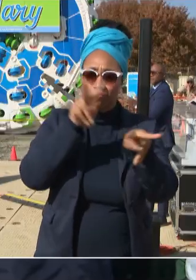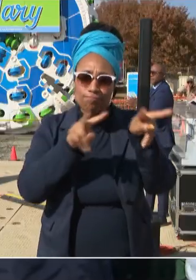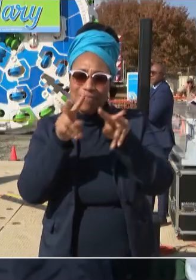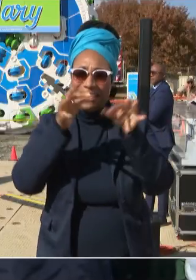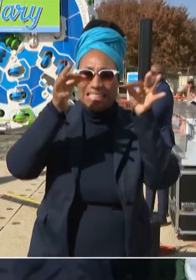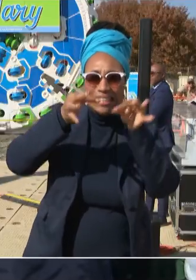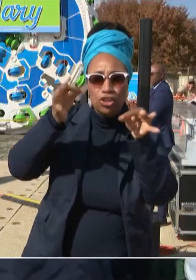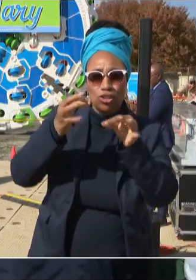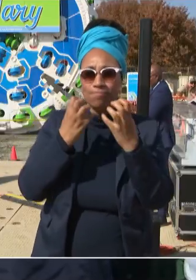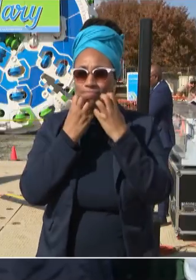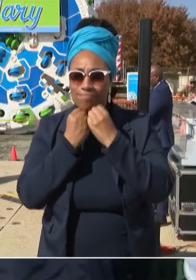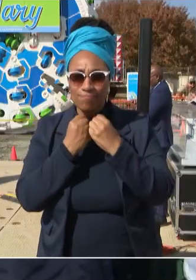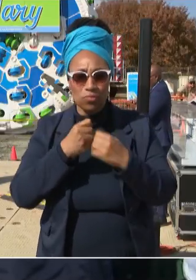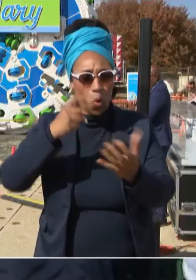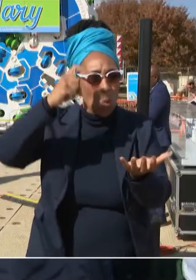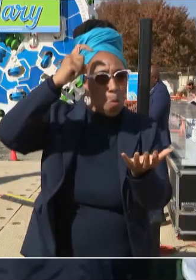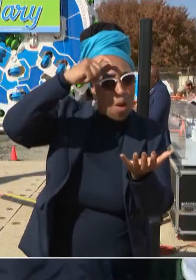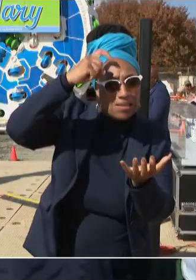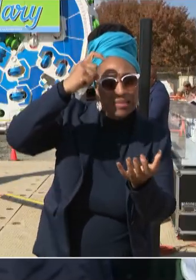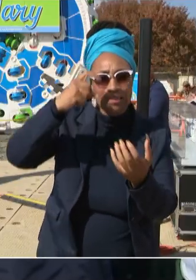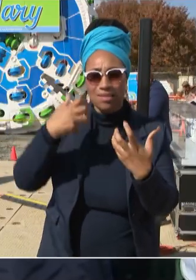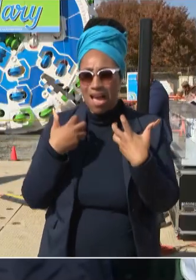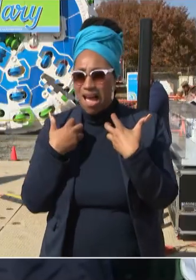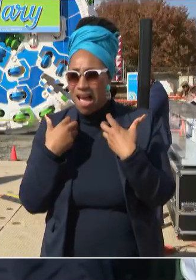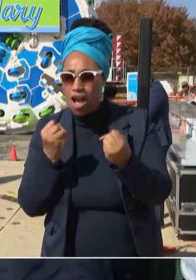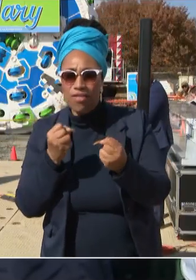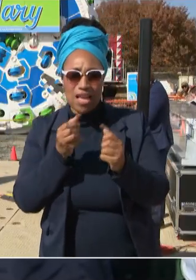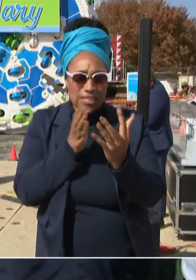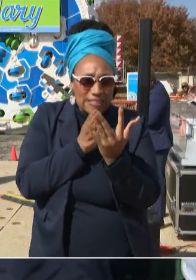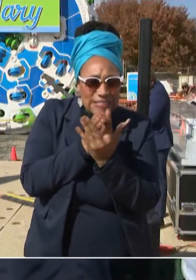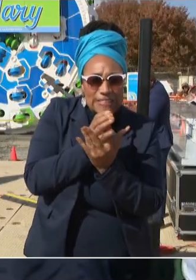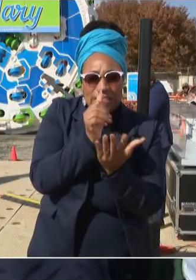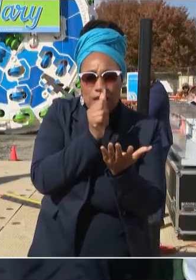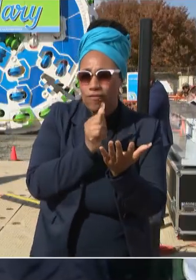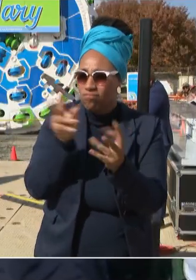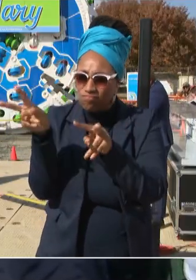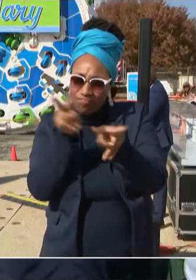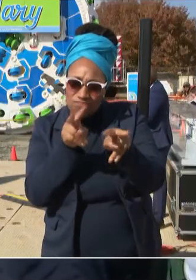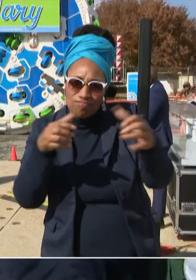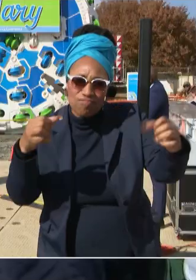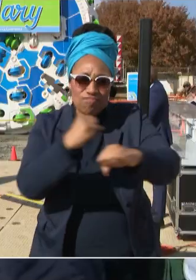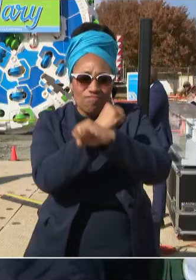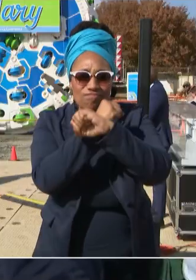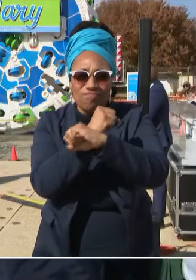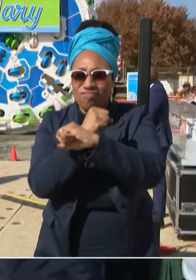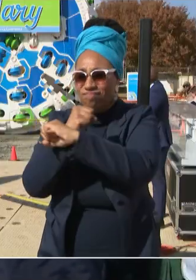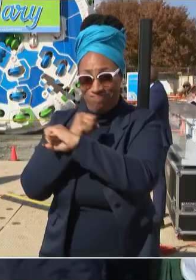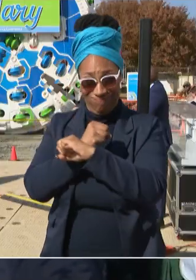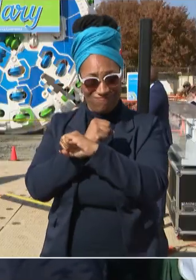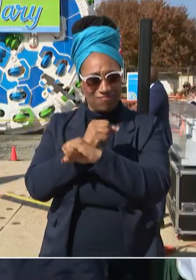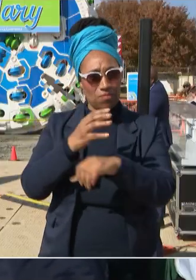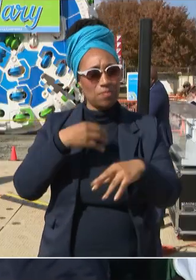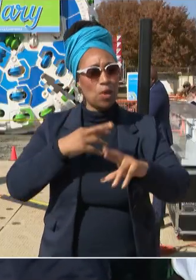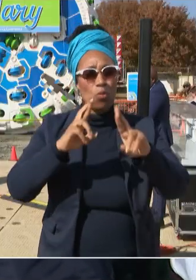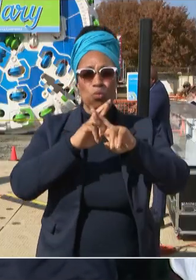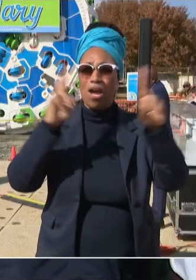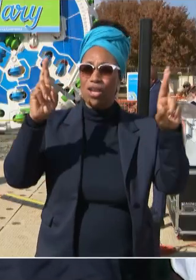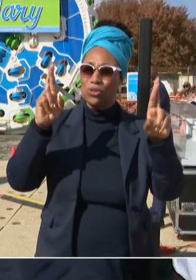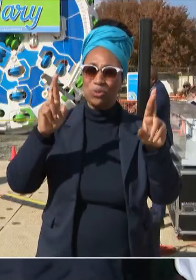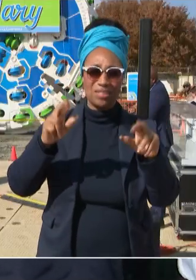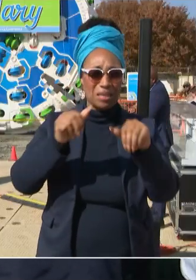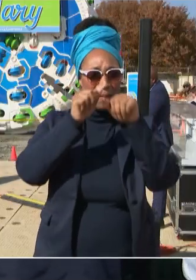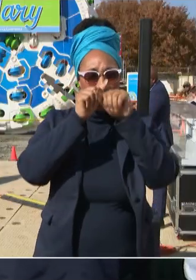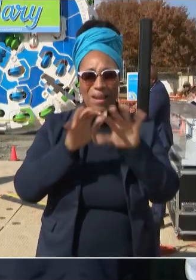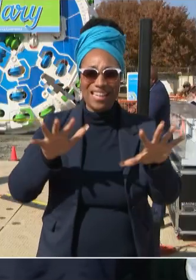courage, and perseverance. Today, as we prepare to christen Proud Mary, named in honor of the brave